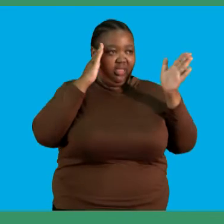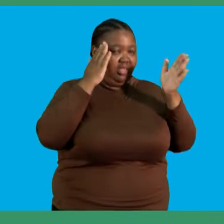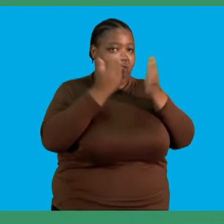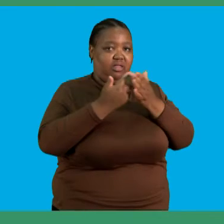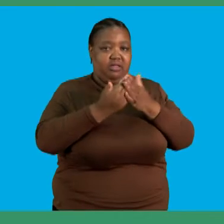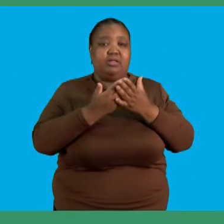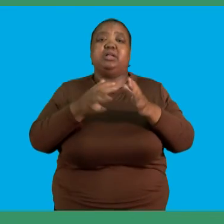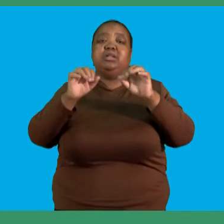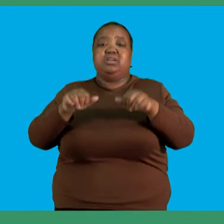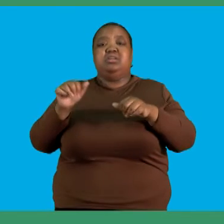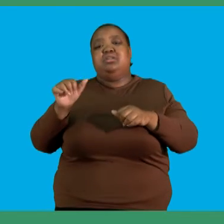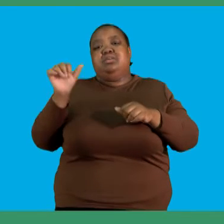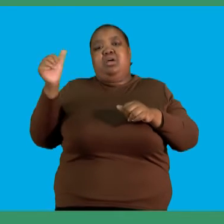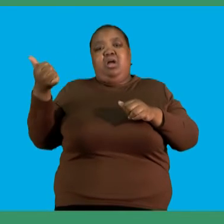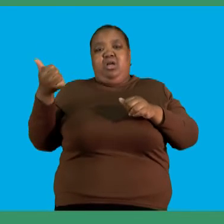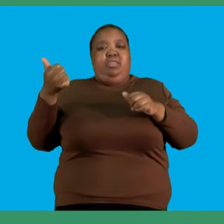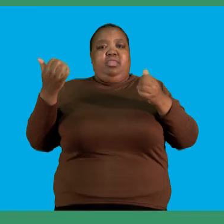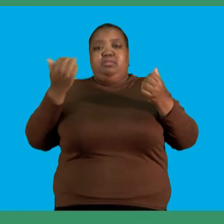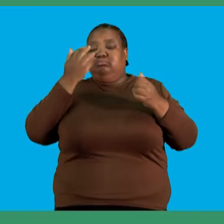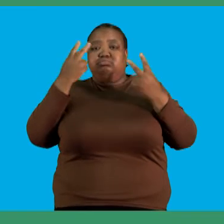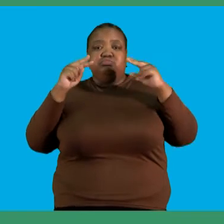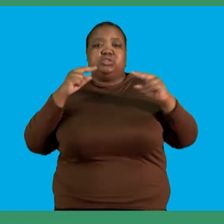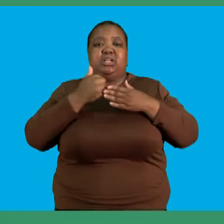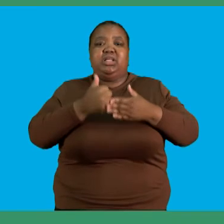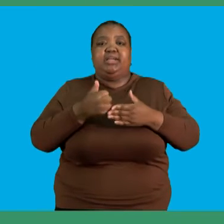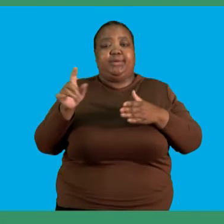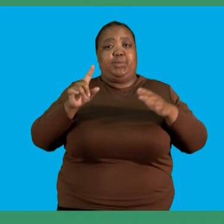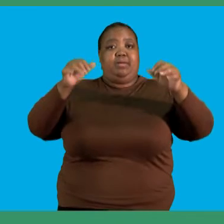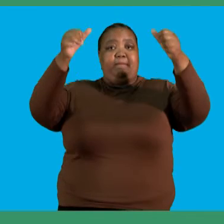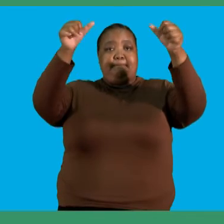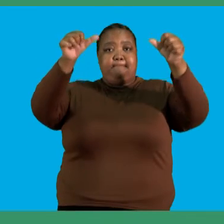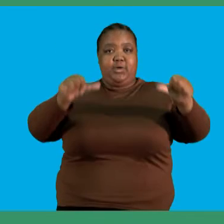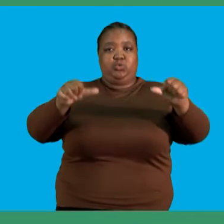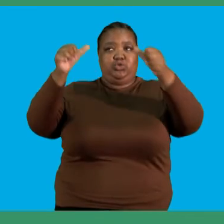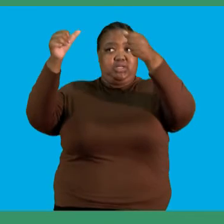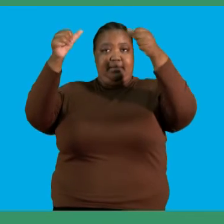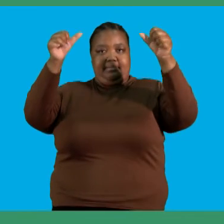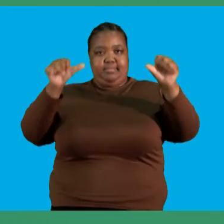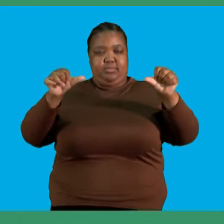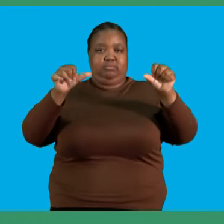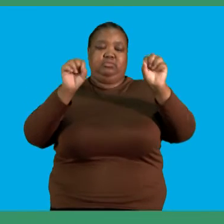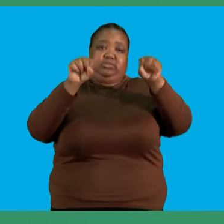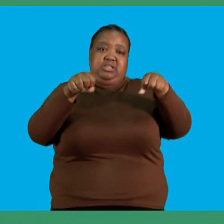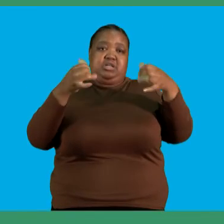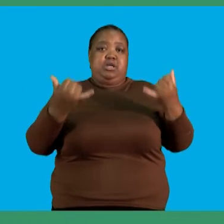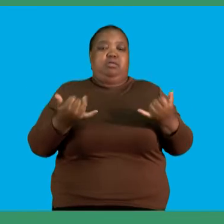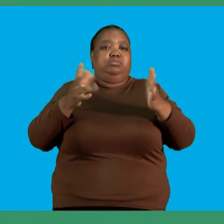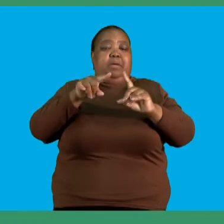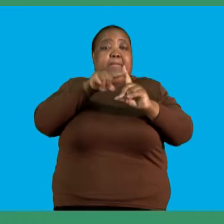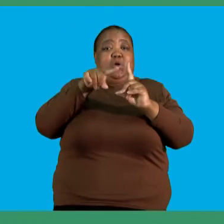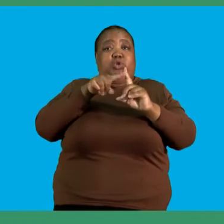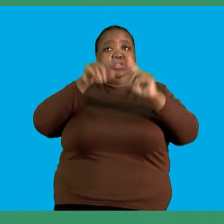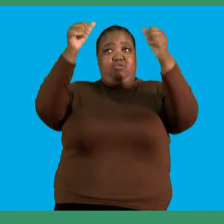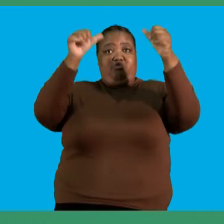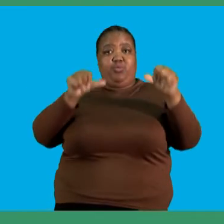audience losing attention. And then another visual aid we have is a poster. So when we're looking into the positive impact